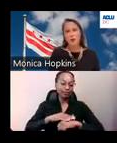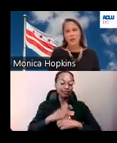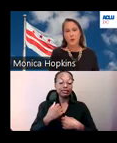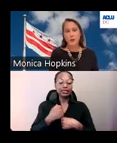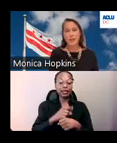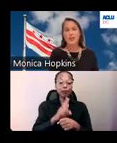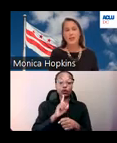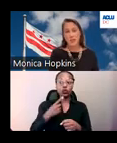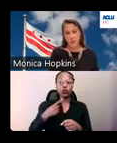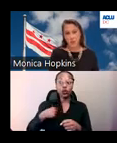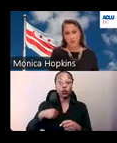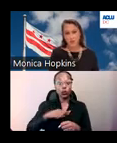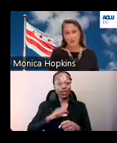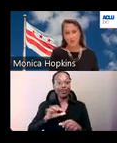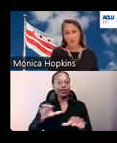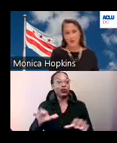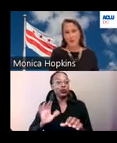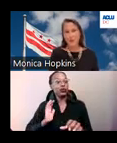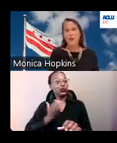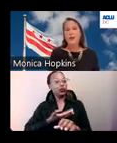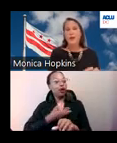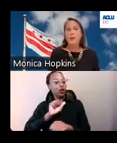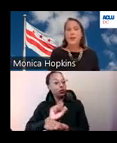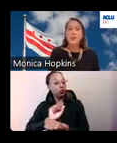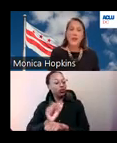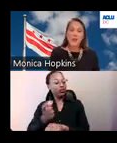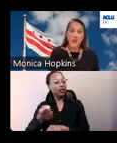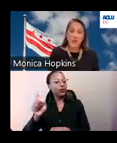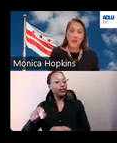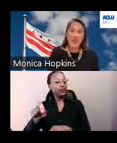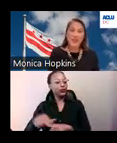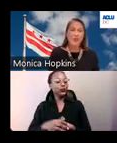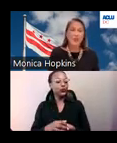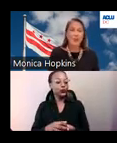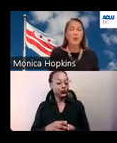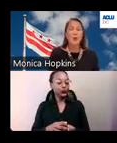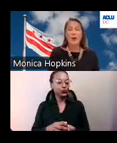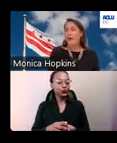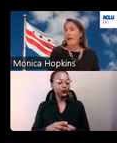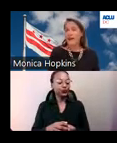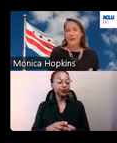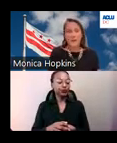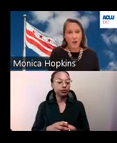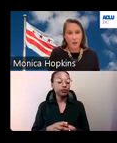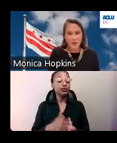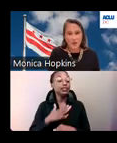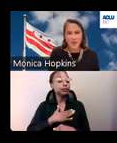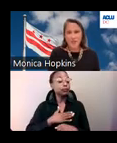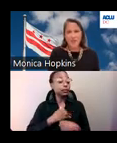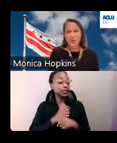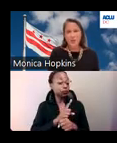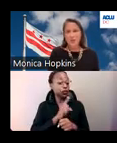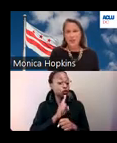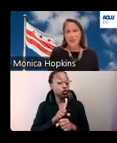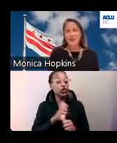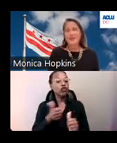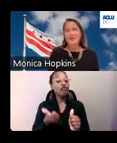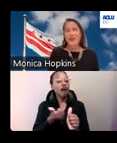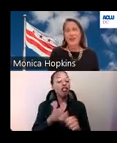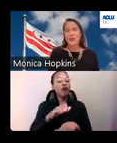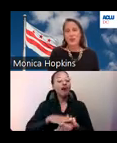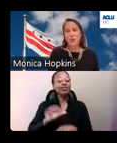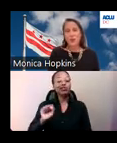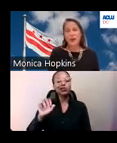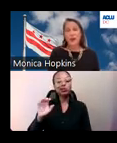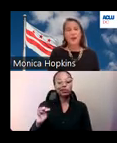do the work that we need to do. Please make sure that you follow us on social media,